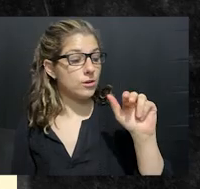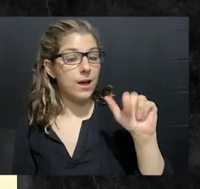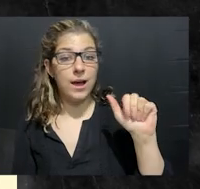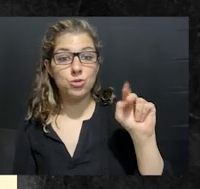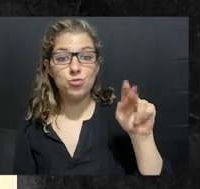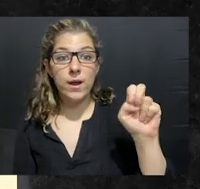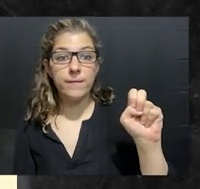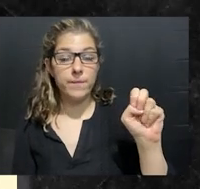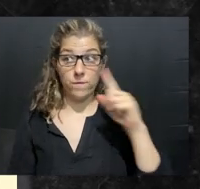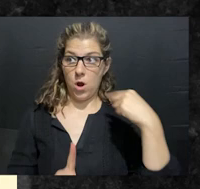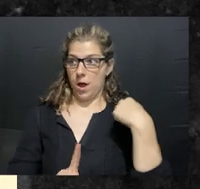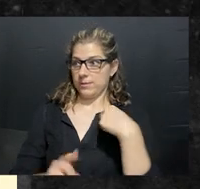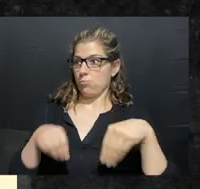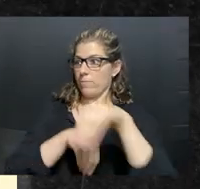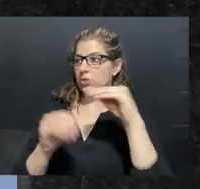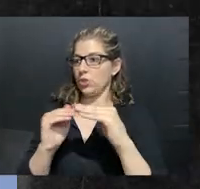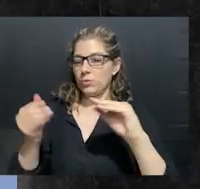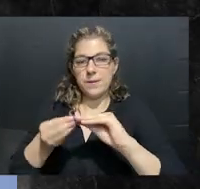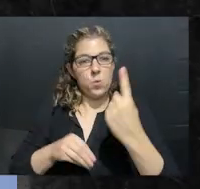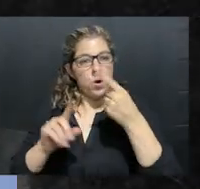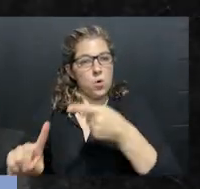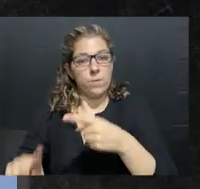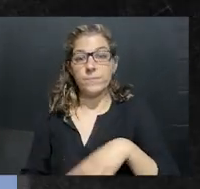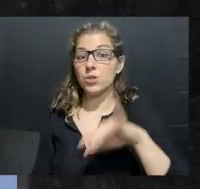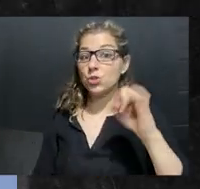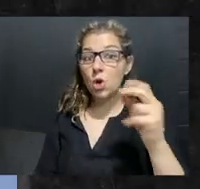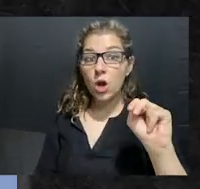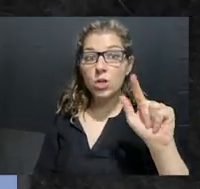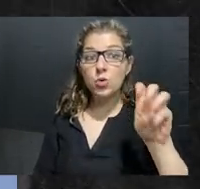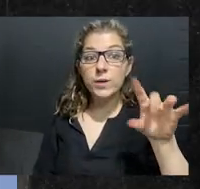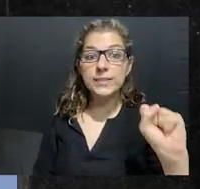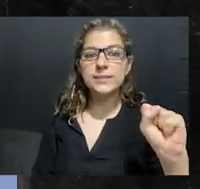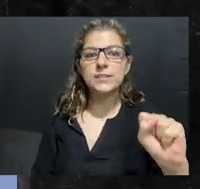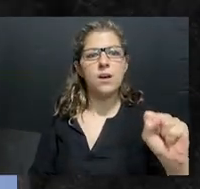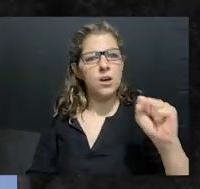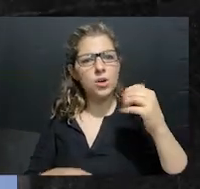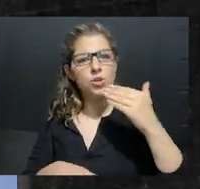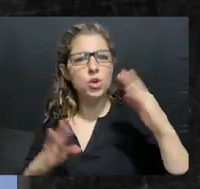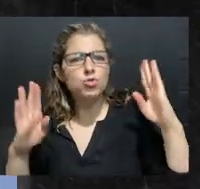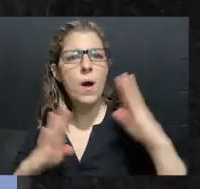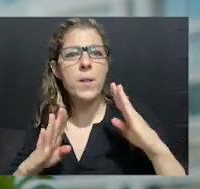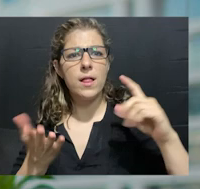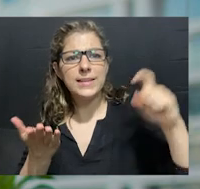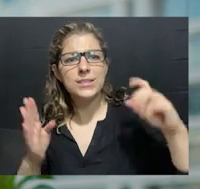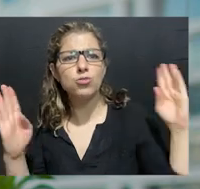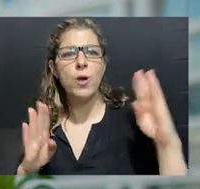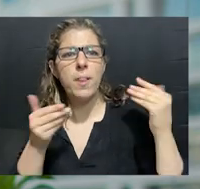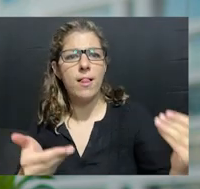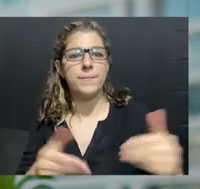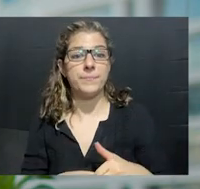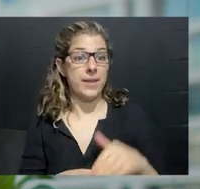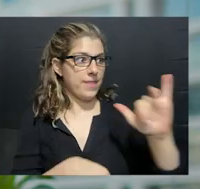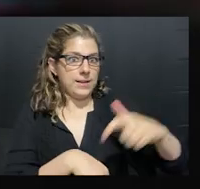movement, justice was the number one goal. John Lewis. Kevin Trevor, good Trevor, necessary Trevor. At that point,